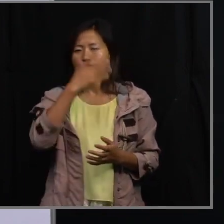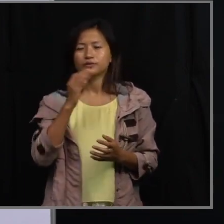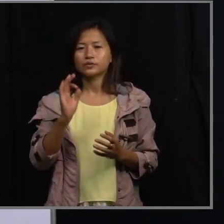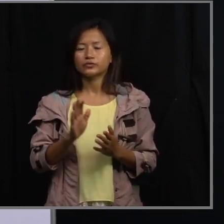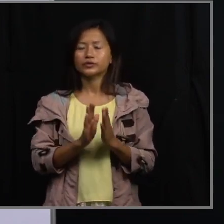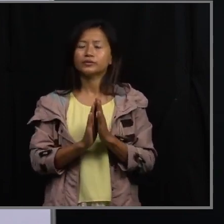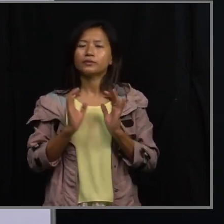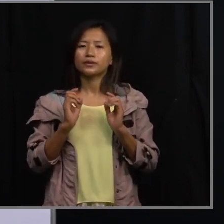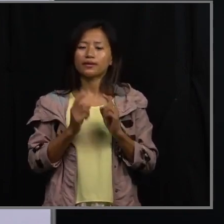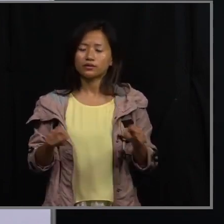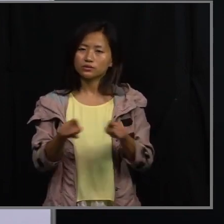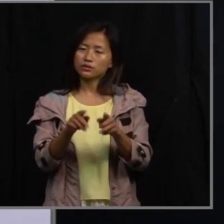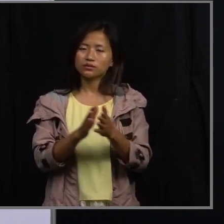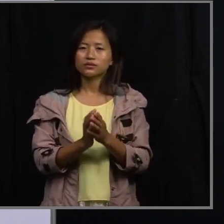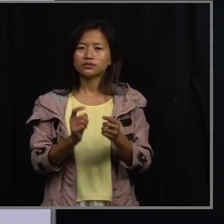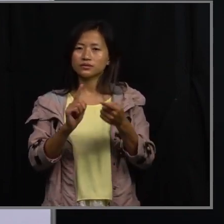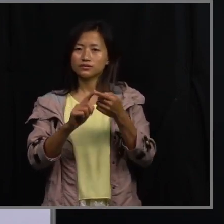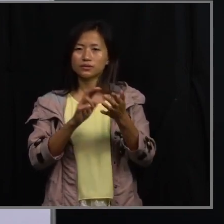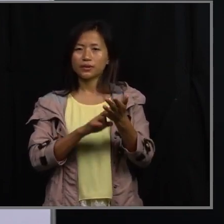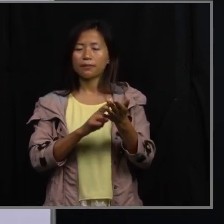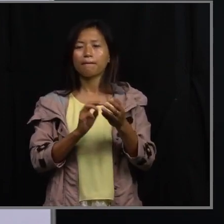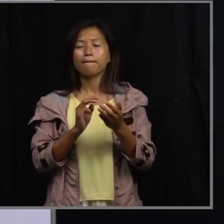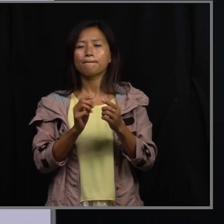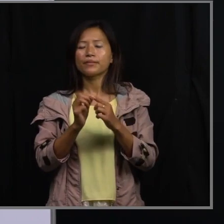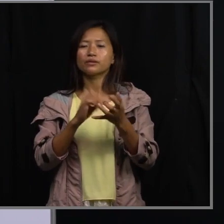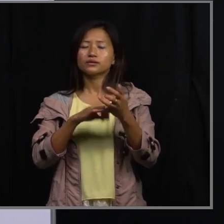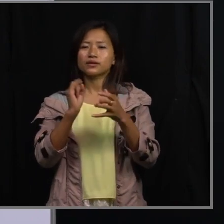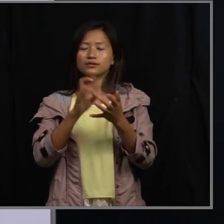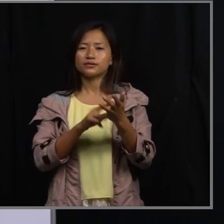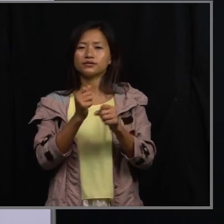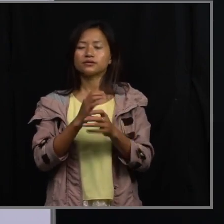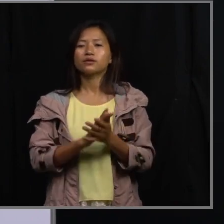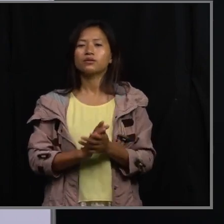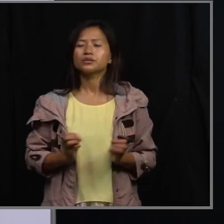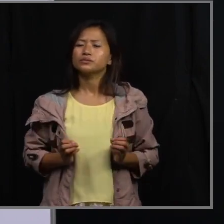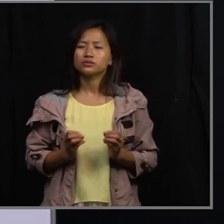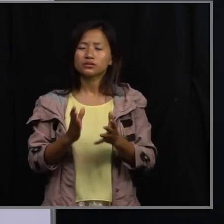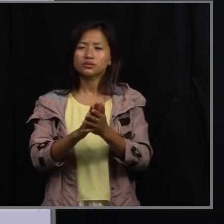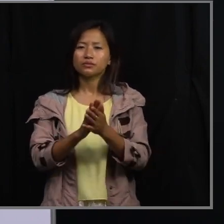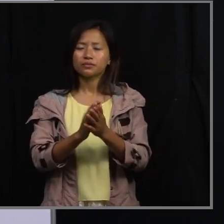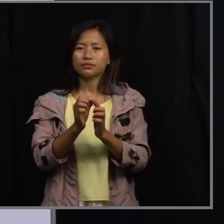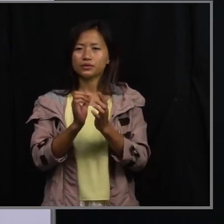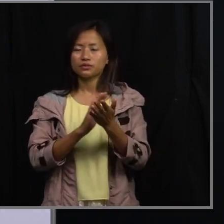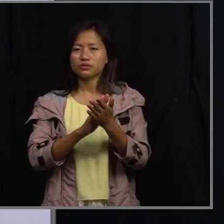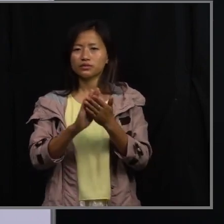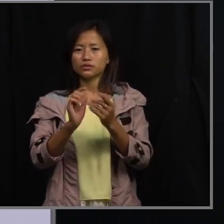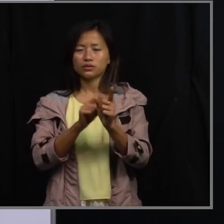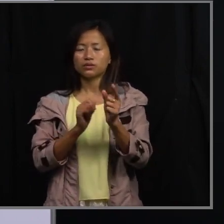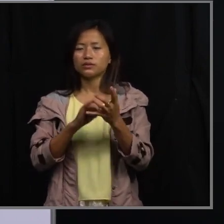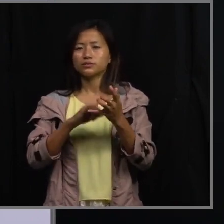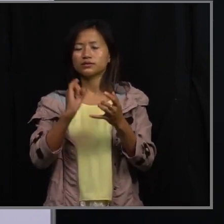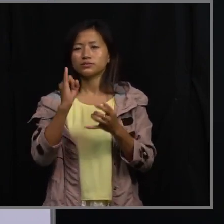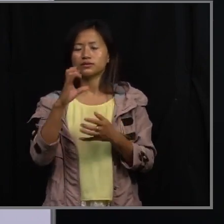right? So when you, okay, when you pursue the physics, especially the physics, okay,